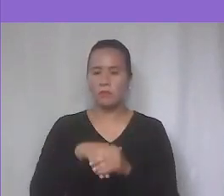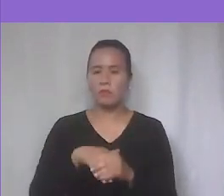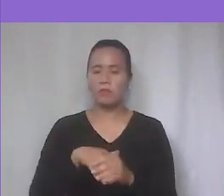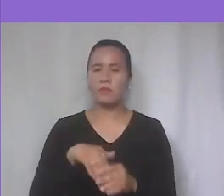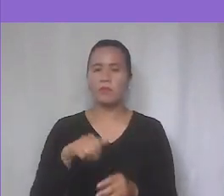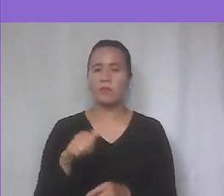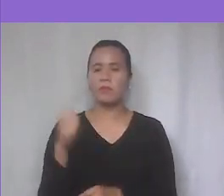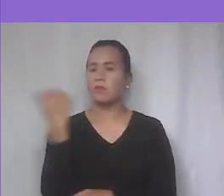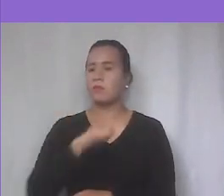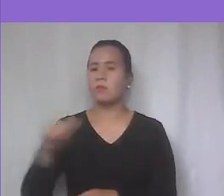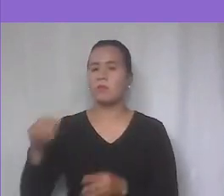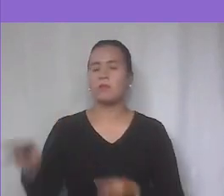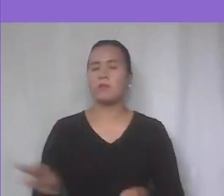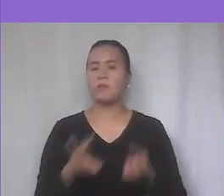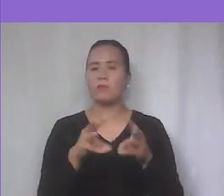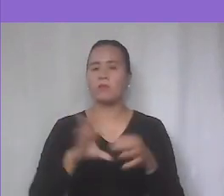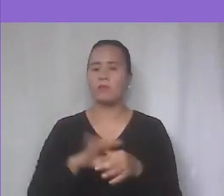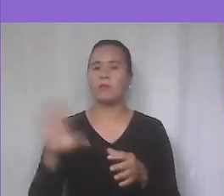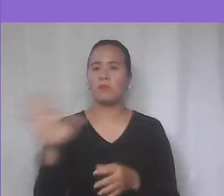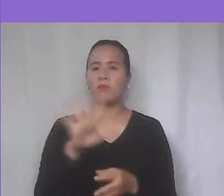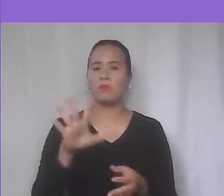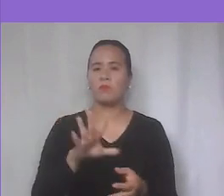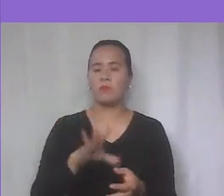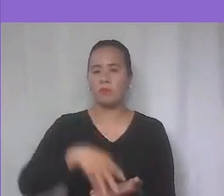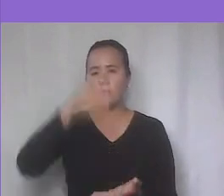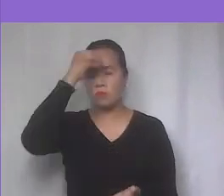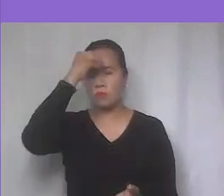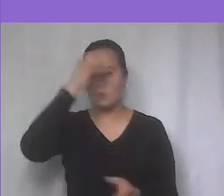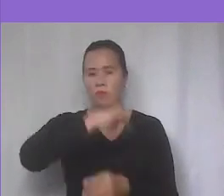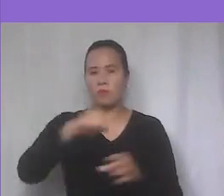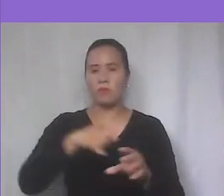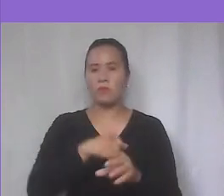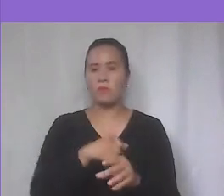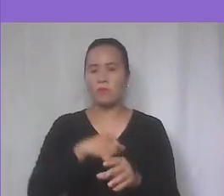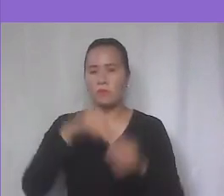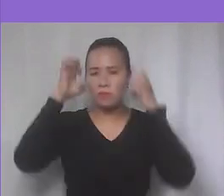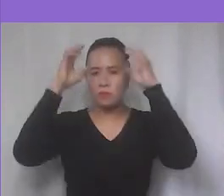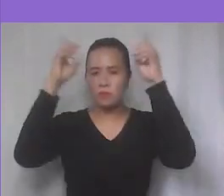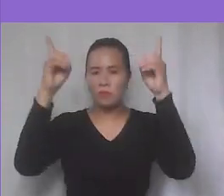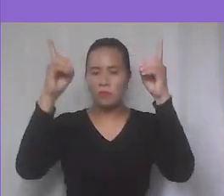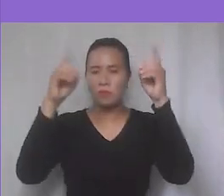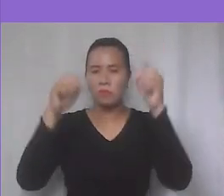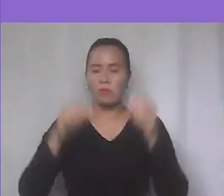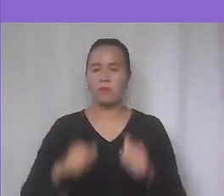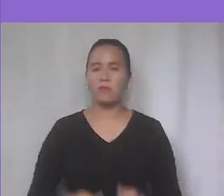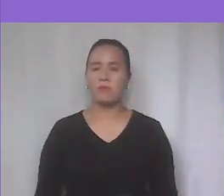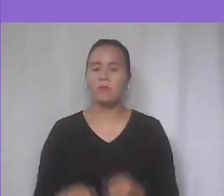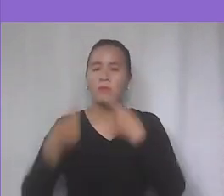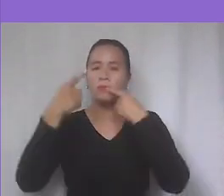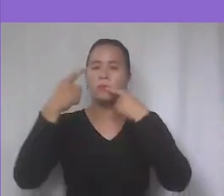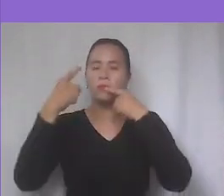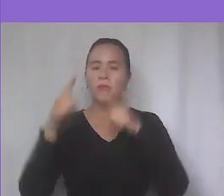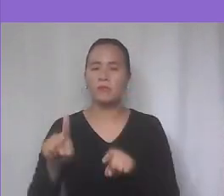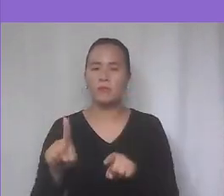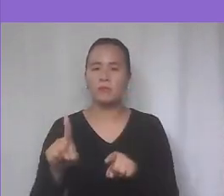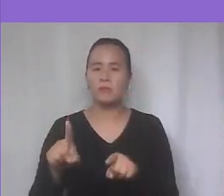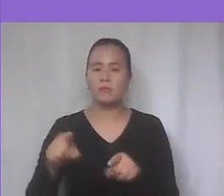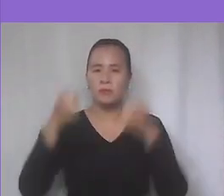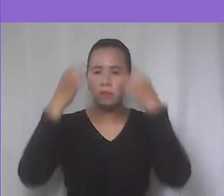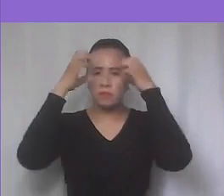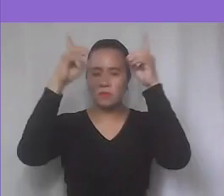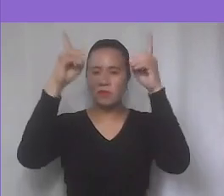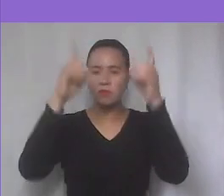Inclusive education is a process to address and respond to the educational needs of all